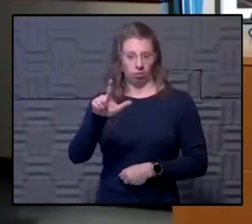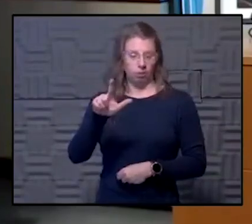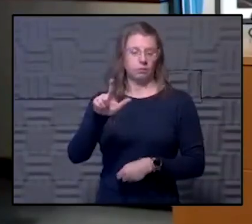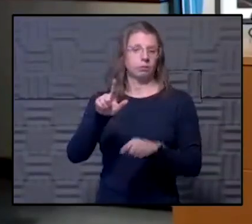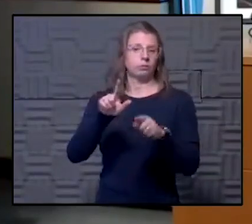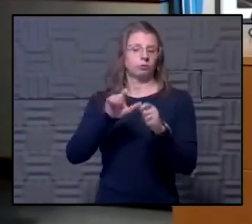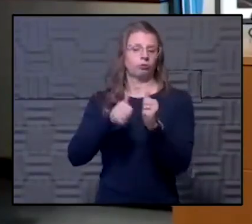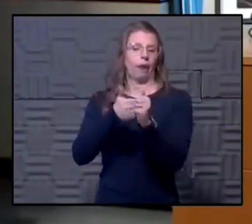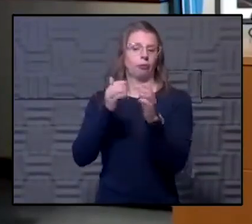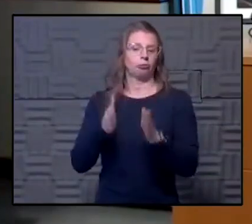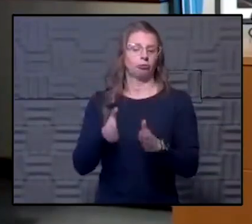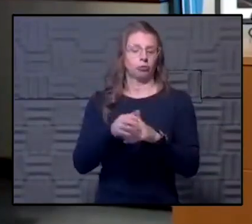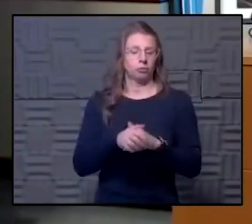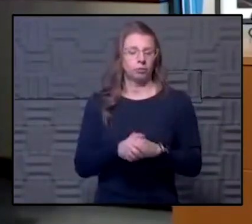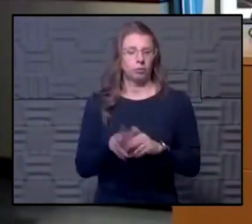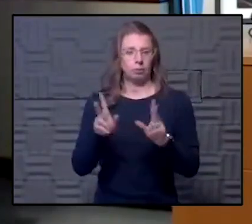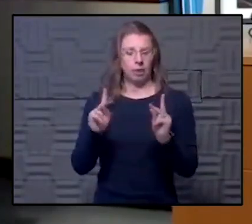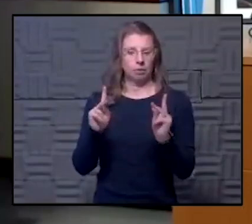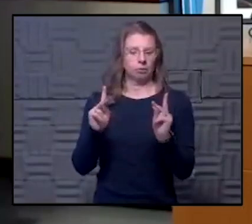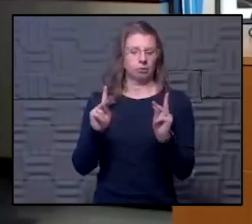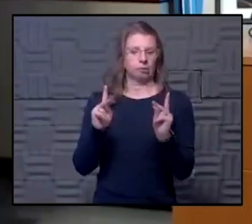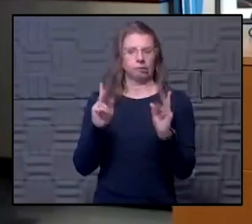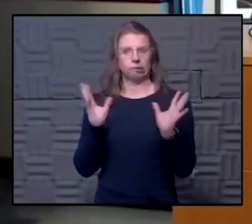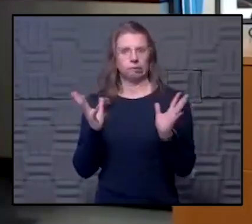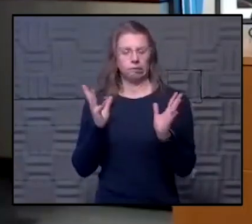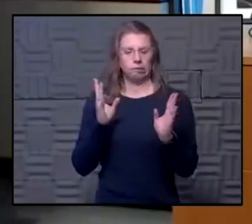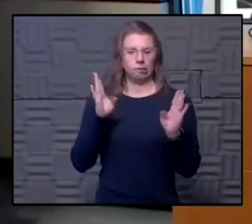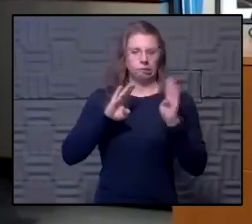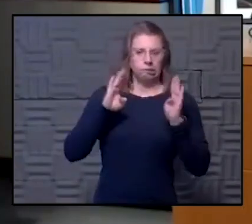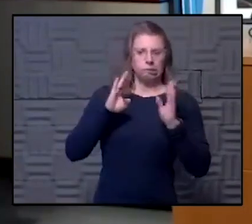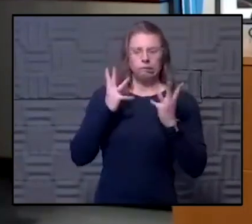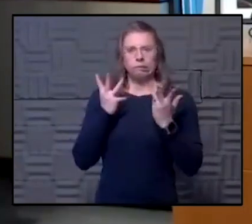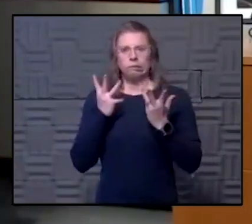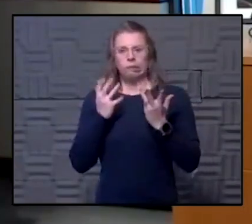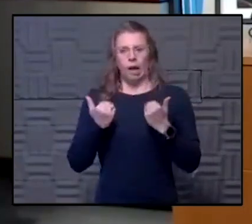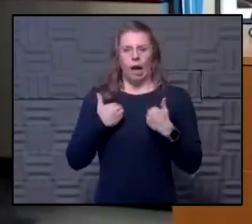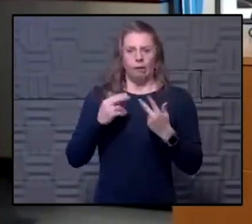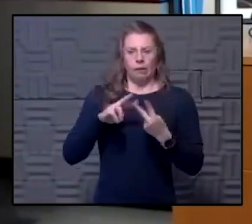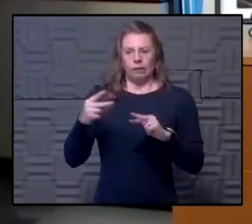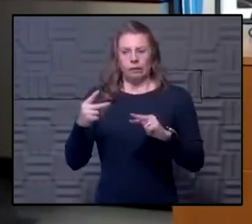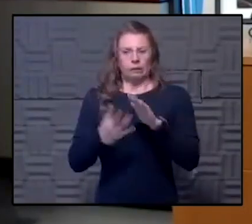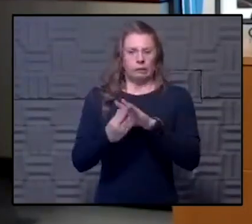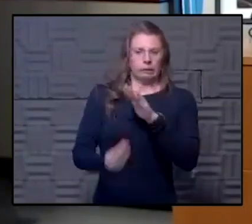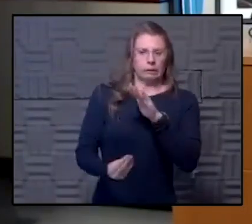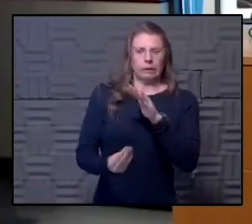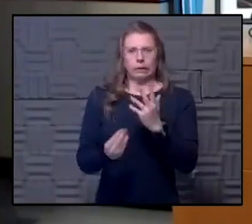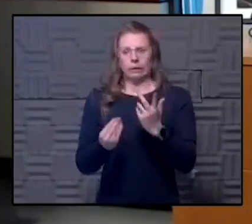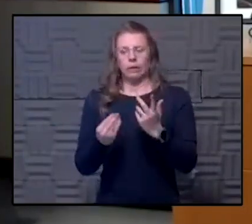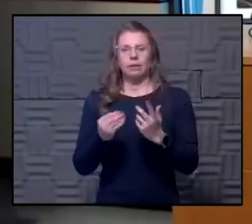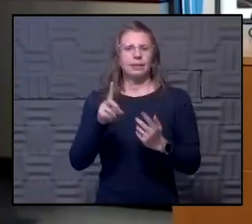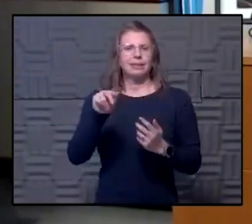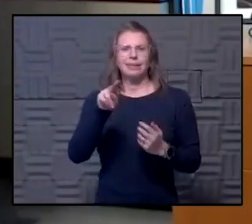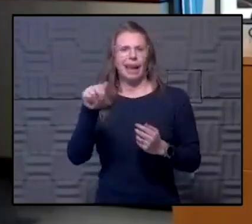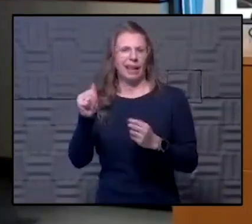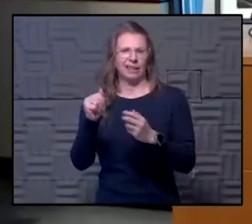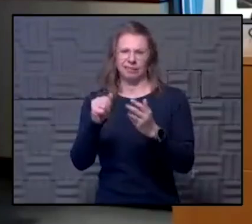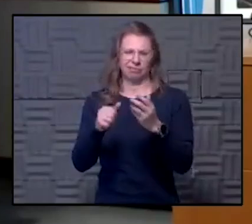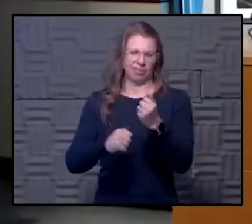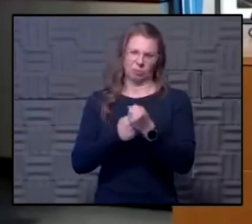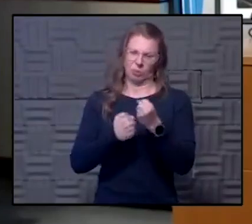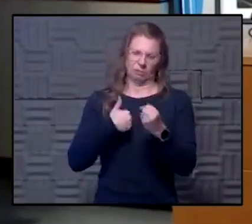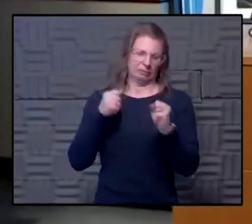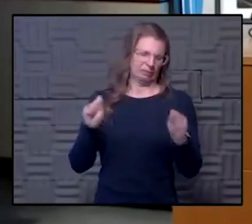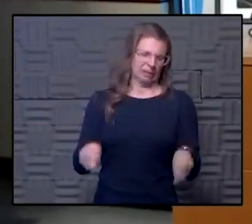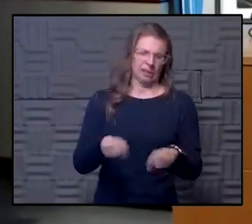already. People, I think, are getting a little freaked out by, oh my gosh, there's a mutant strain. I mean, that's just what viruses do. Dana Hawkinson can talk better about that than